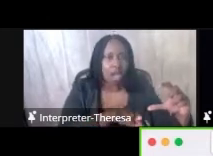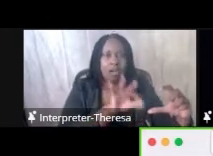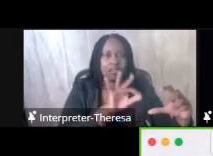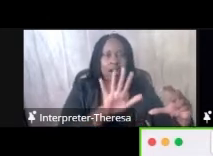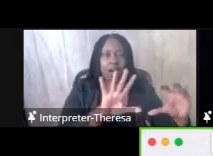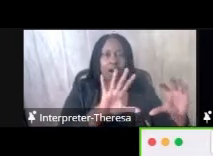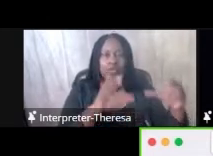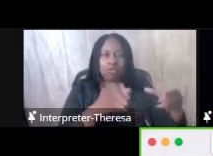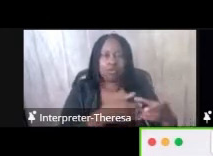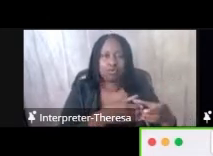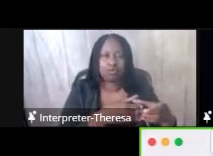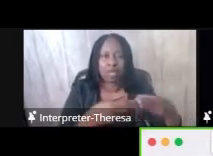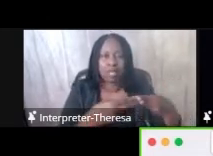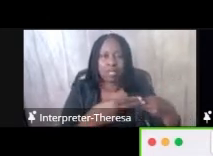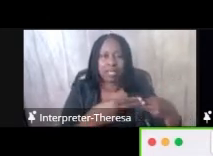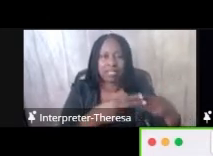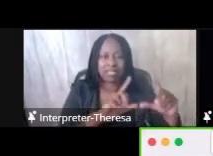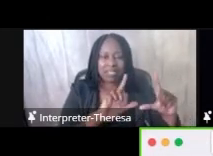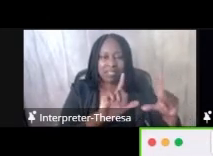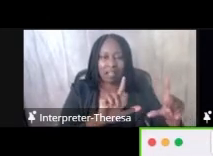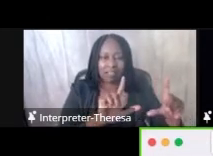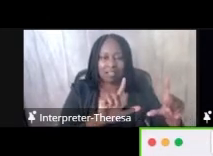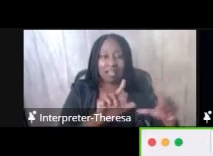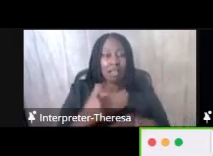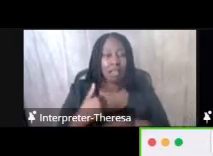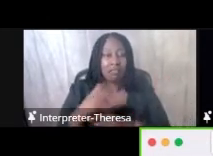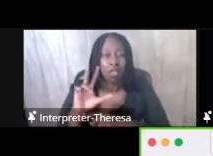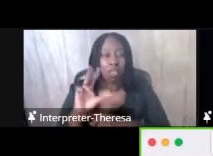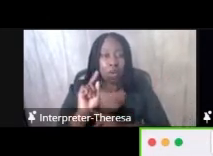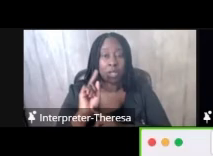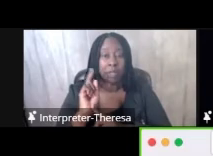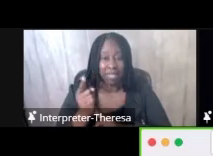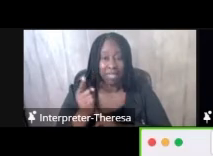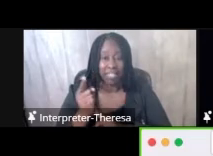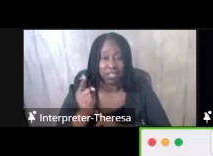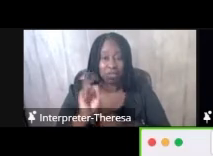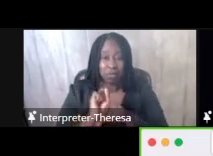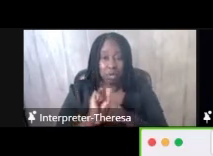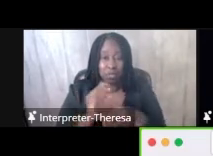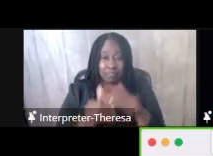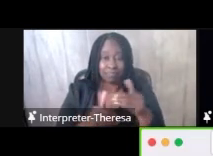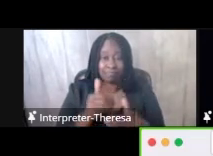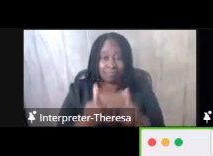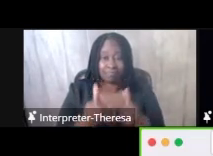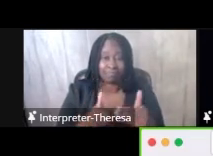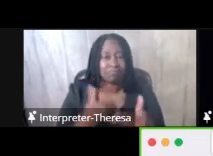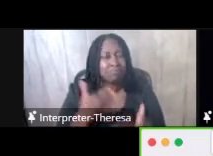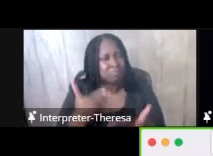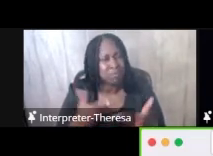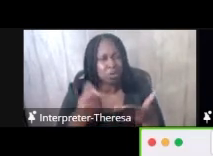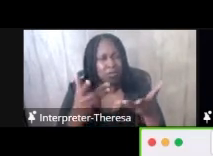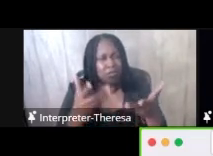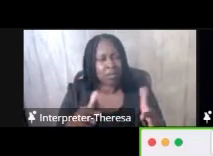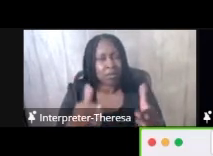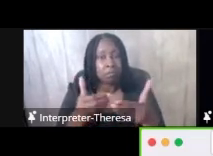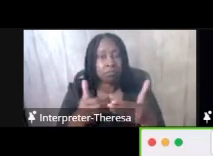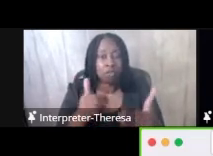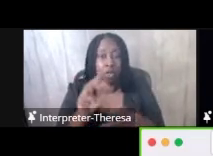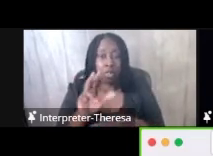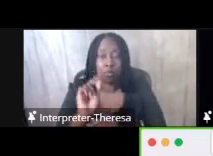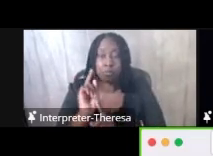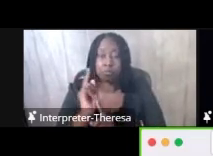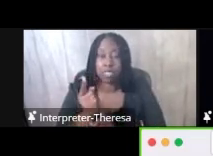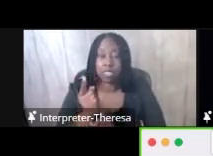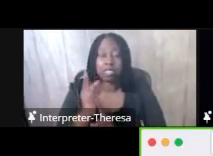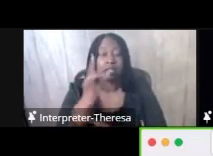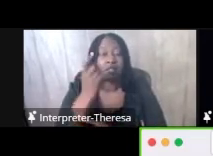group. And we're going to keep track, and maybe you get done sooner because for some of you, you're going to find that the feedback that came from the survey